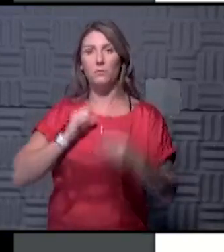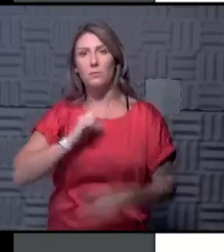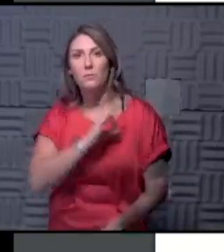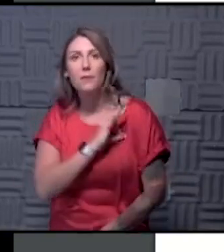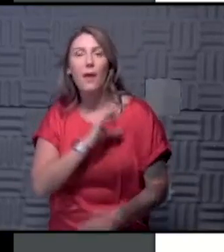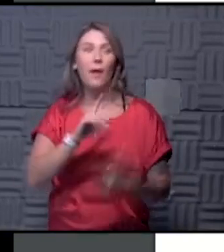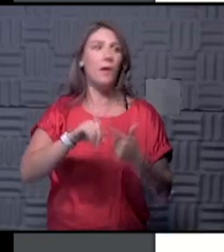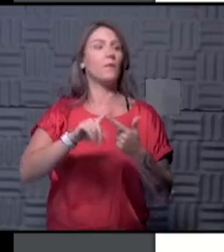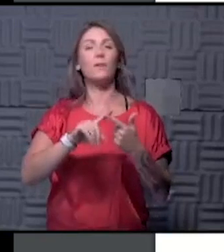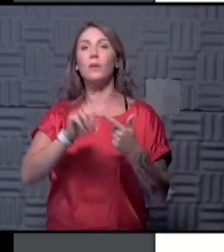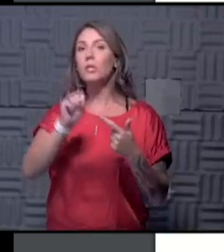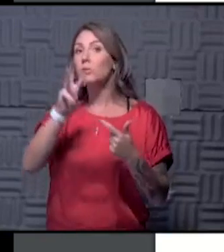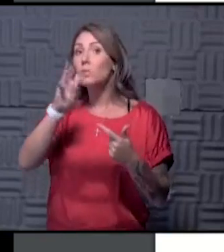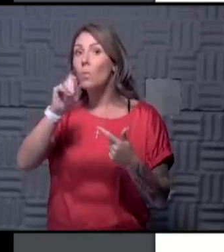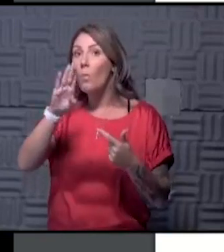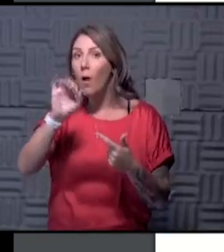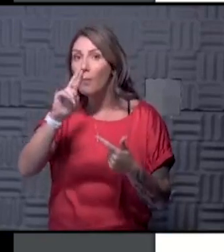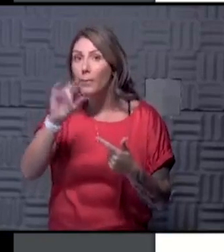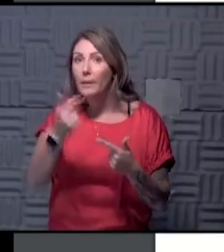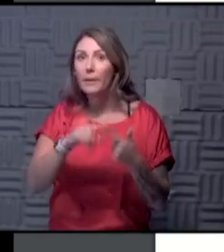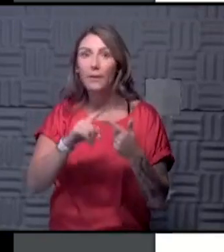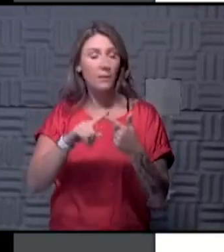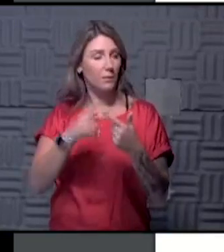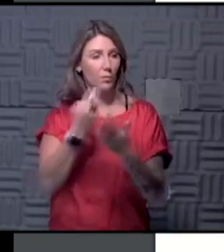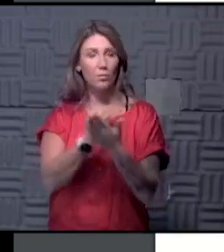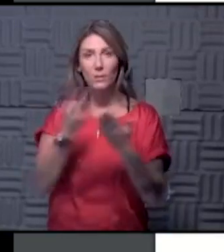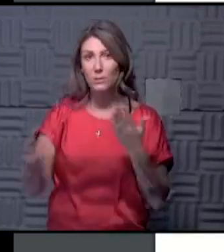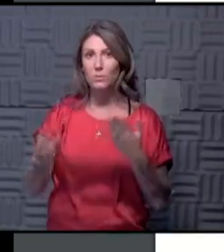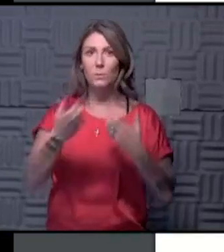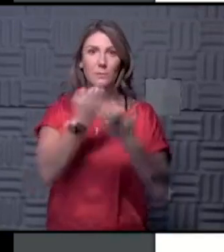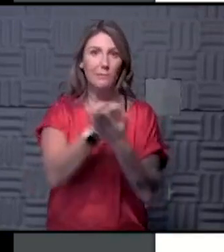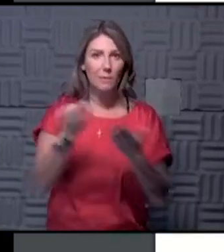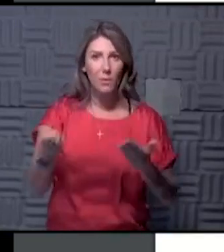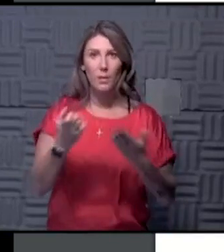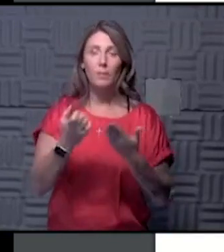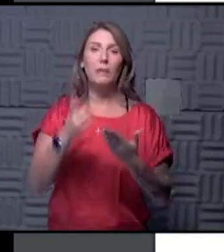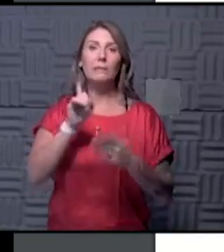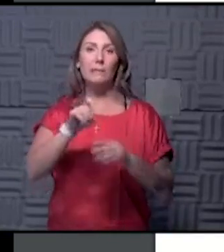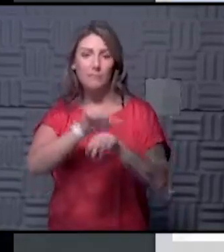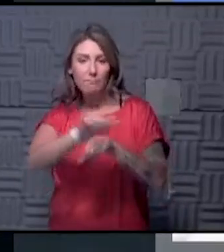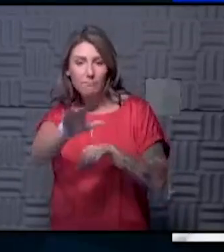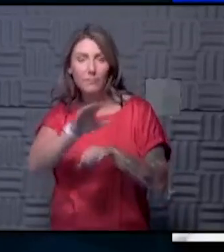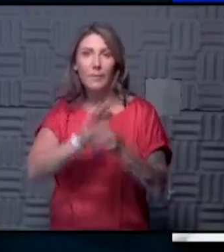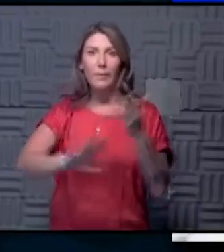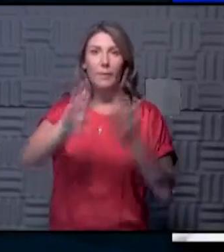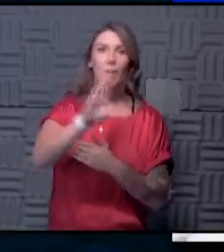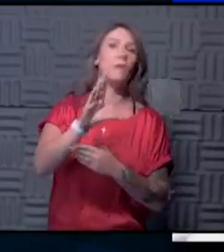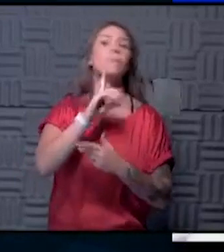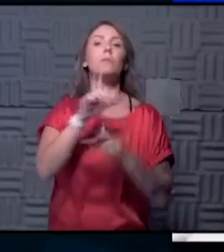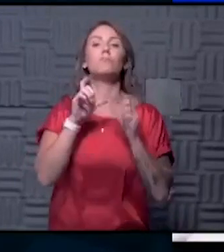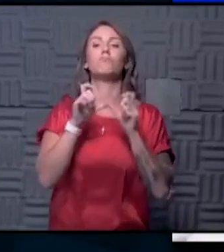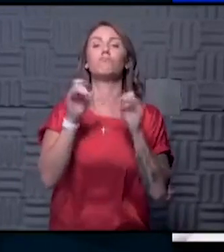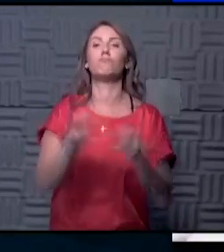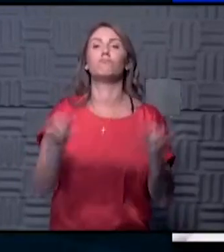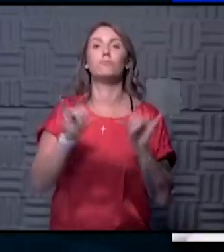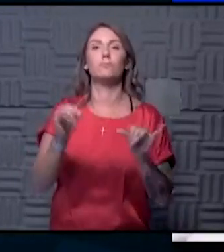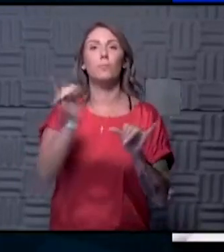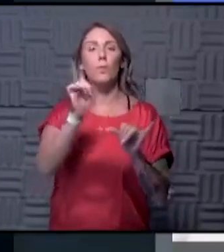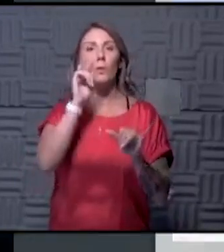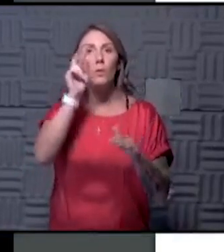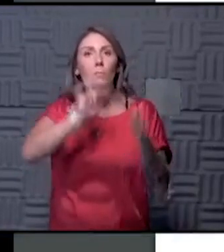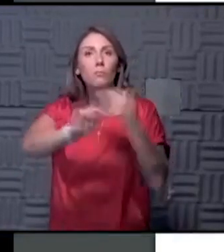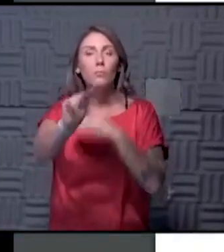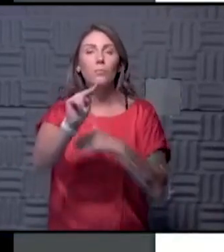swabbing resource that we might need to deploy to the campus. So continuing to stay consistent with where we